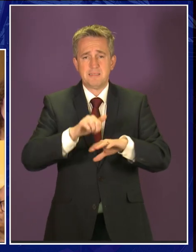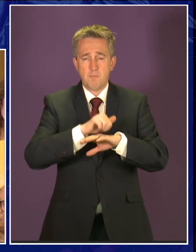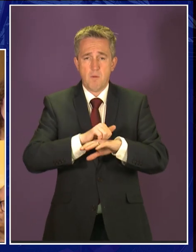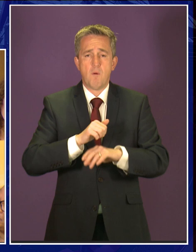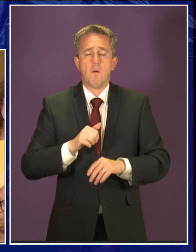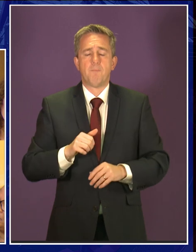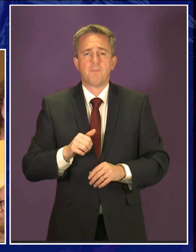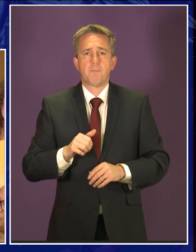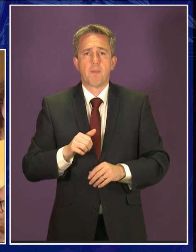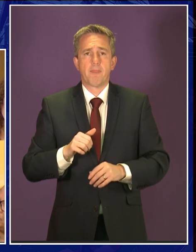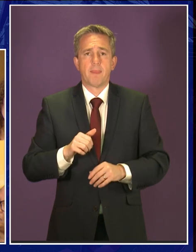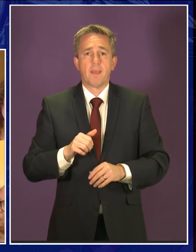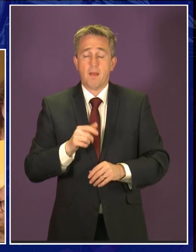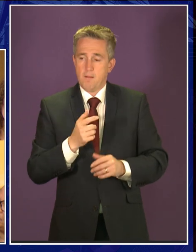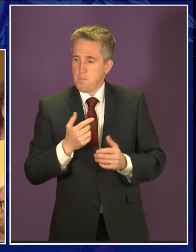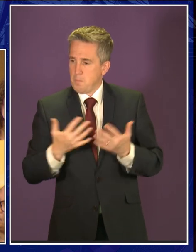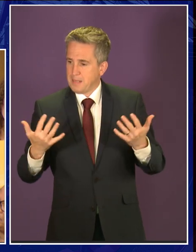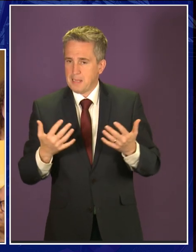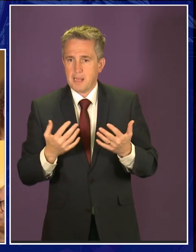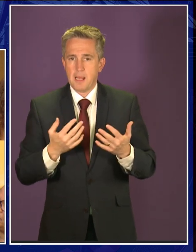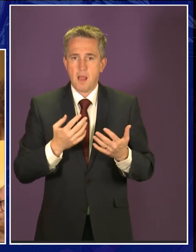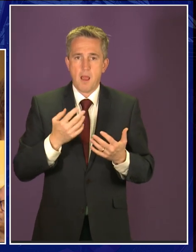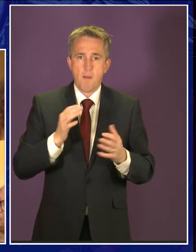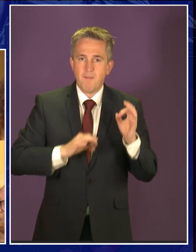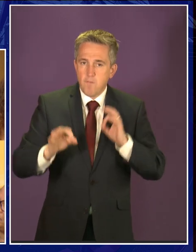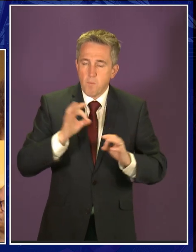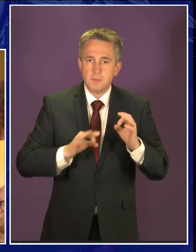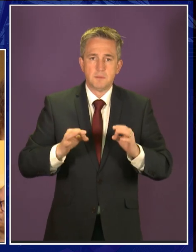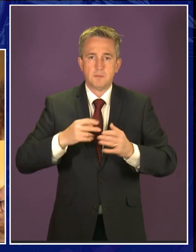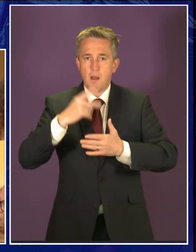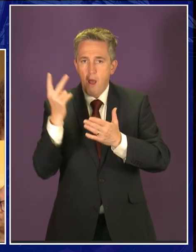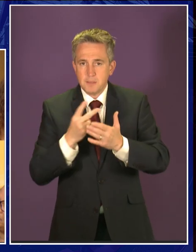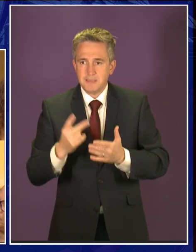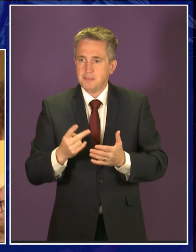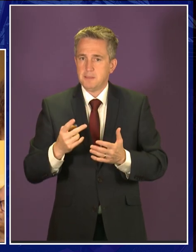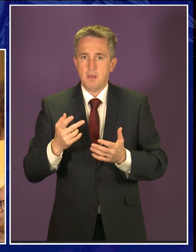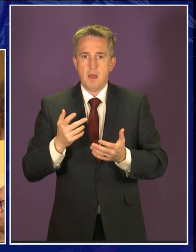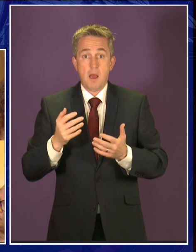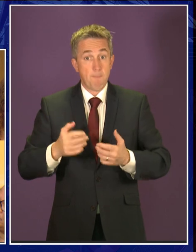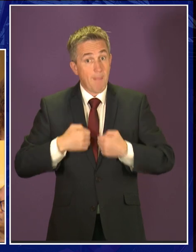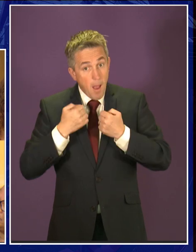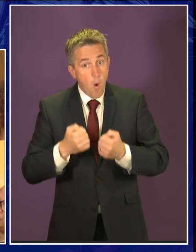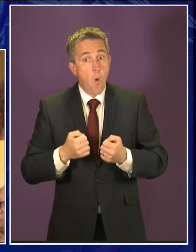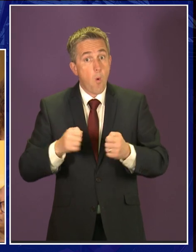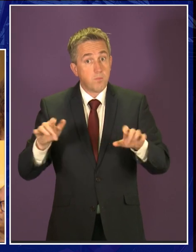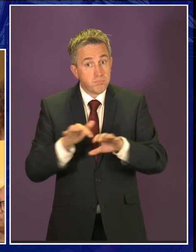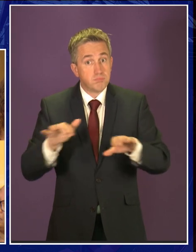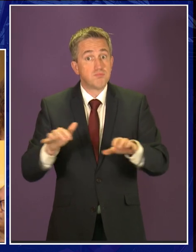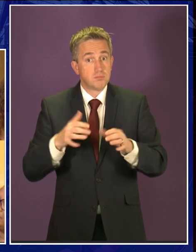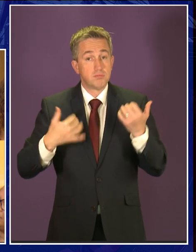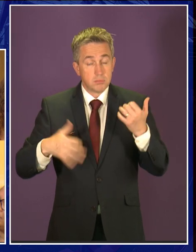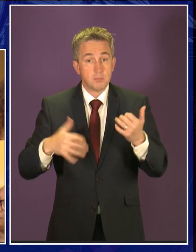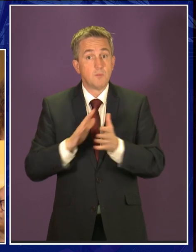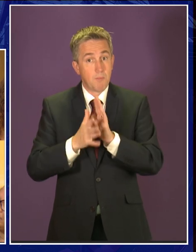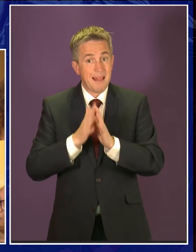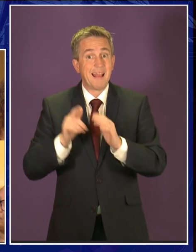the works of my contemporaries and senior composers, my own orchestral work was performed in this concert